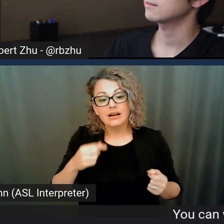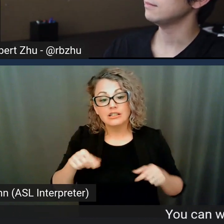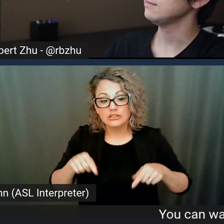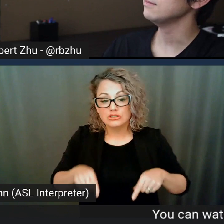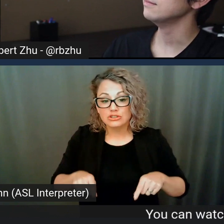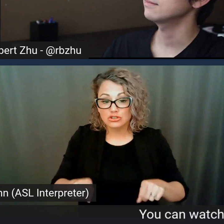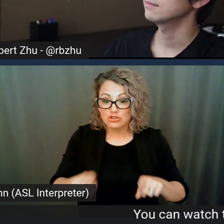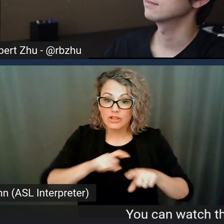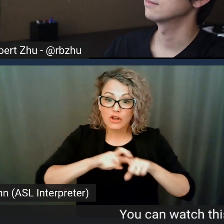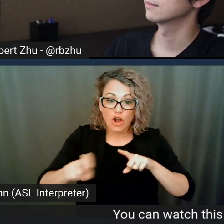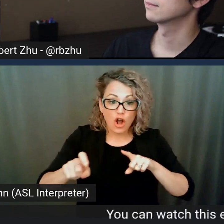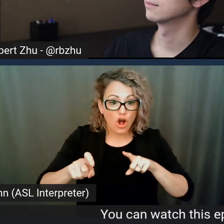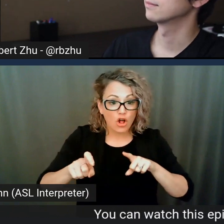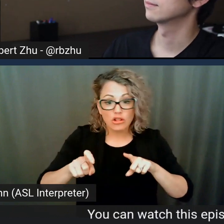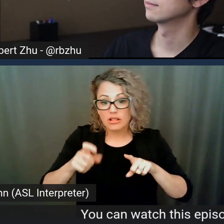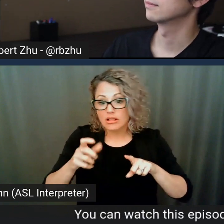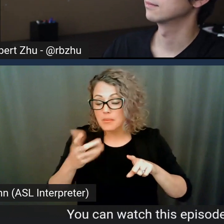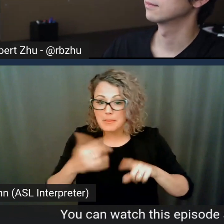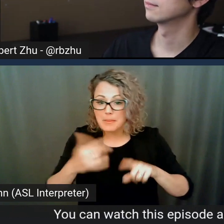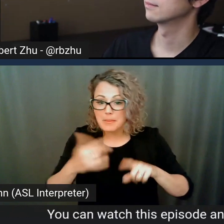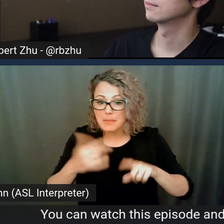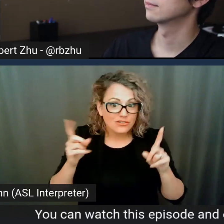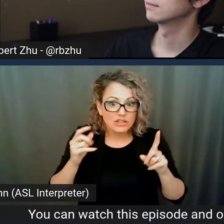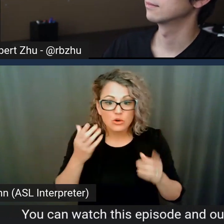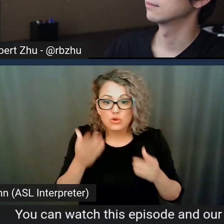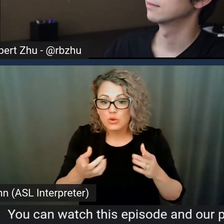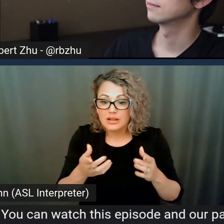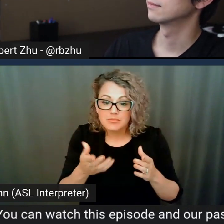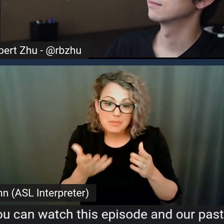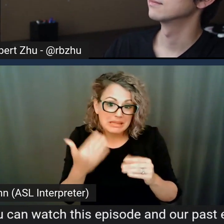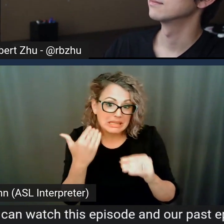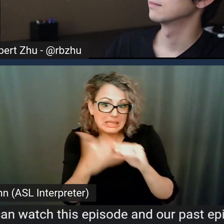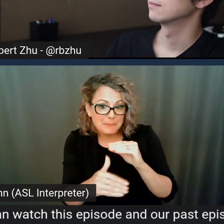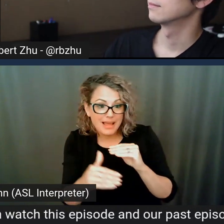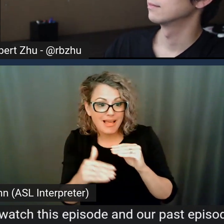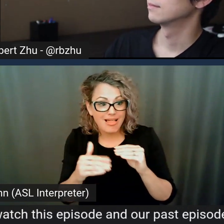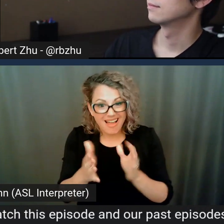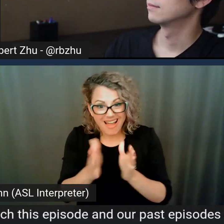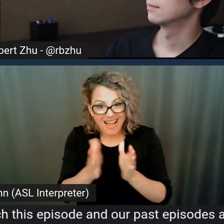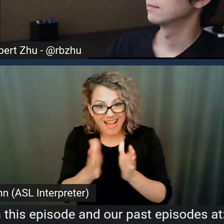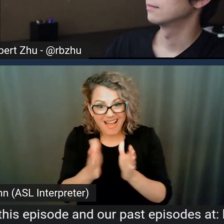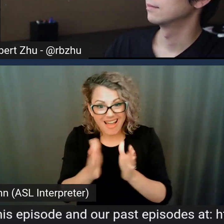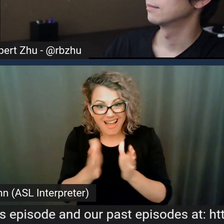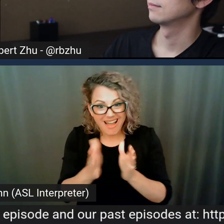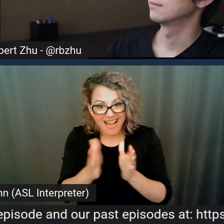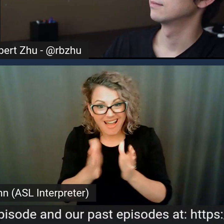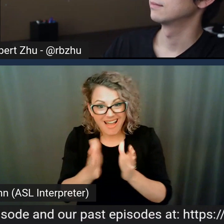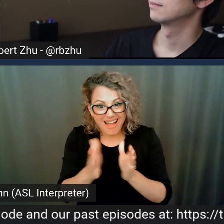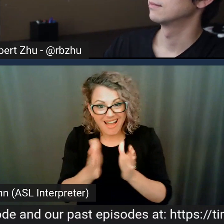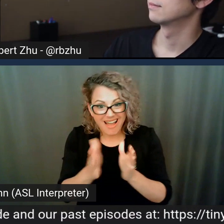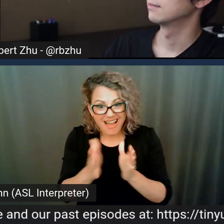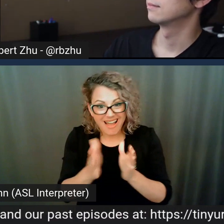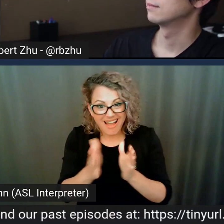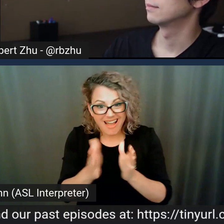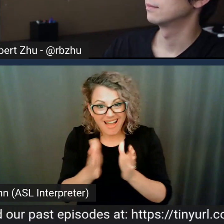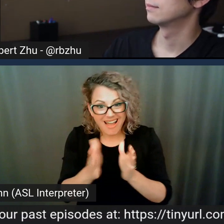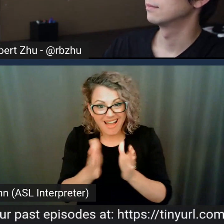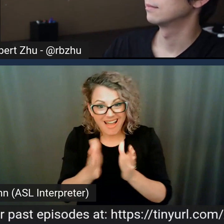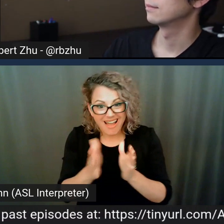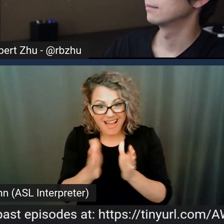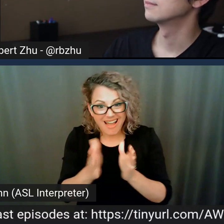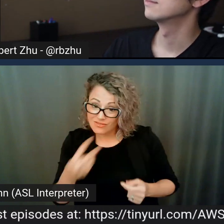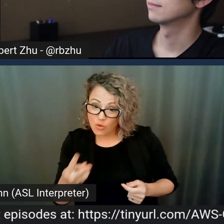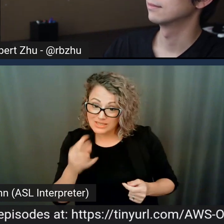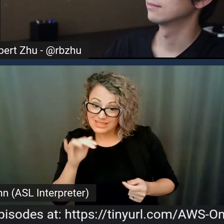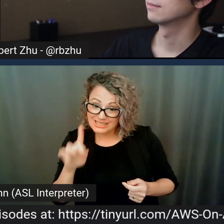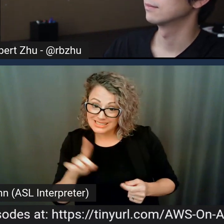You can even send an email out or an SMS out asking callers, "Hey, do you want to enroll into voice biometrics?" Okay.